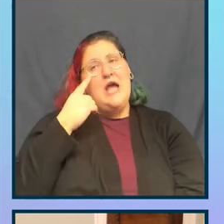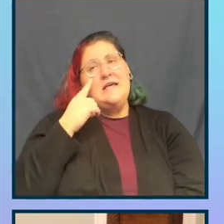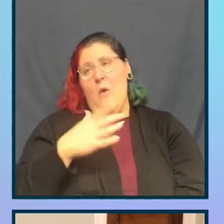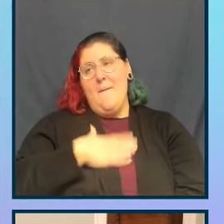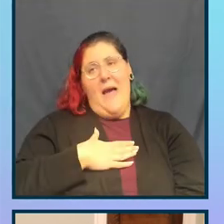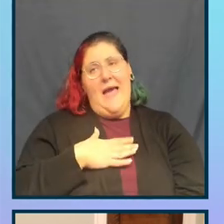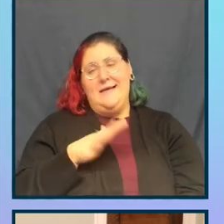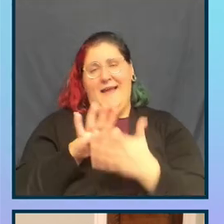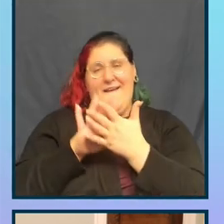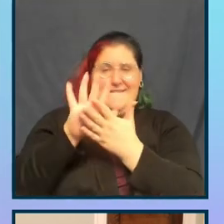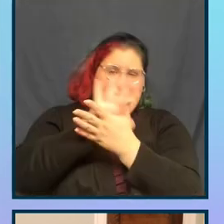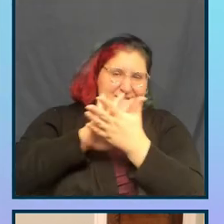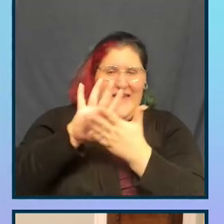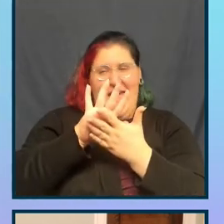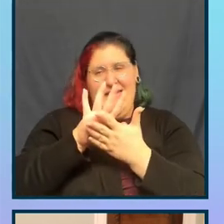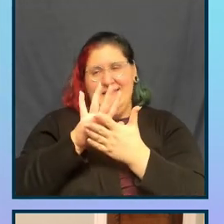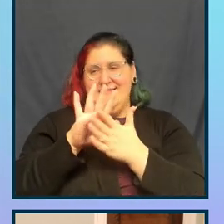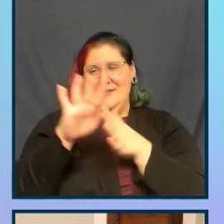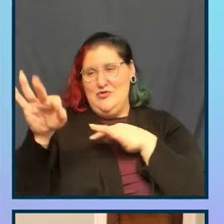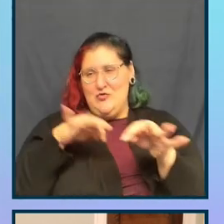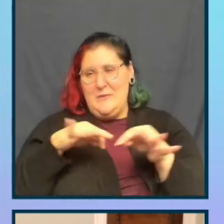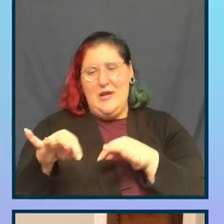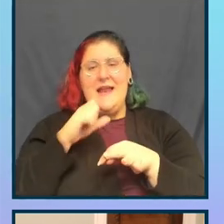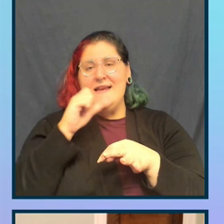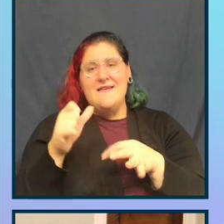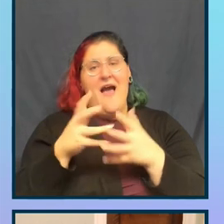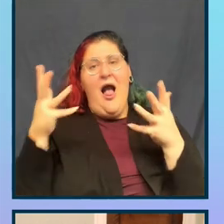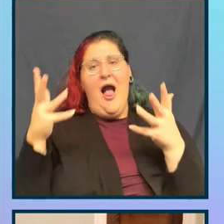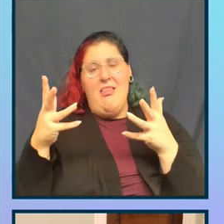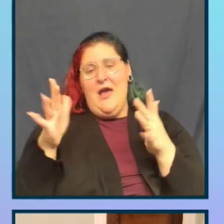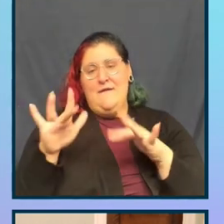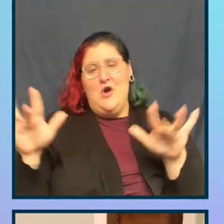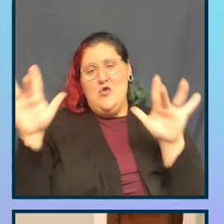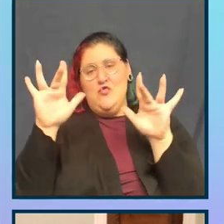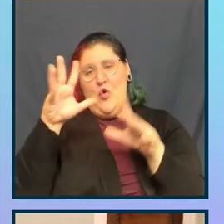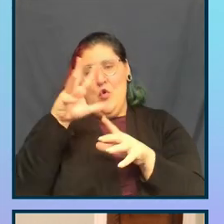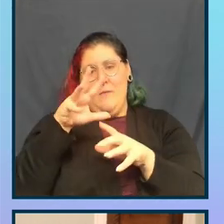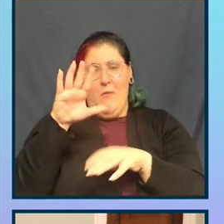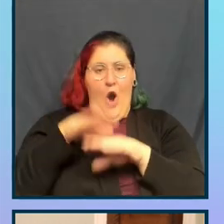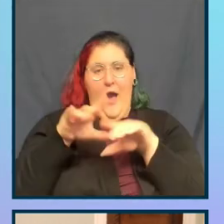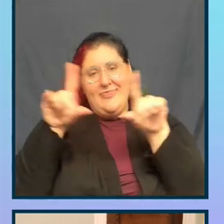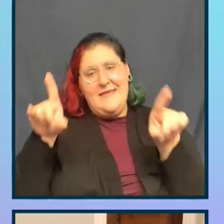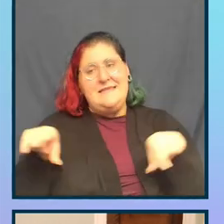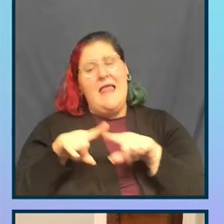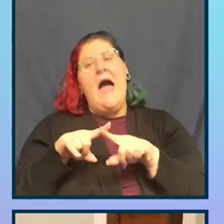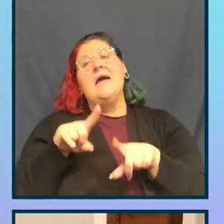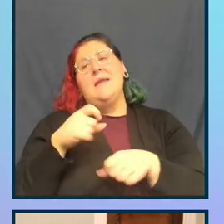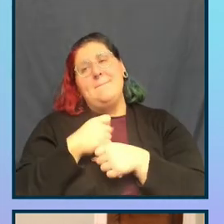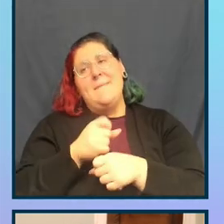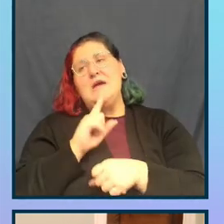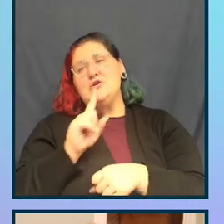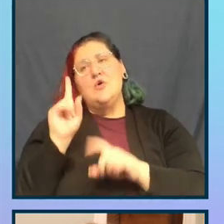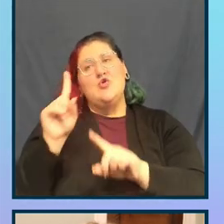there is only so much room on the slide. Please be sure to attend any and all AXCON sessions on how to write accessible